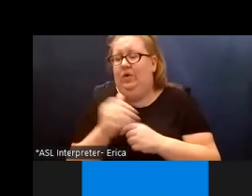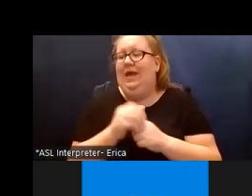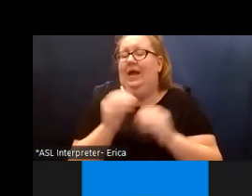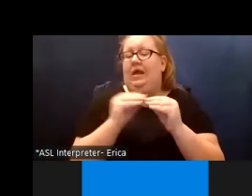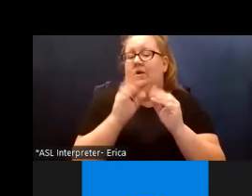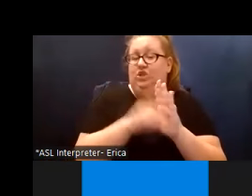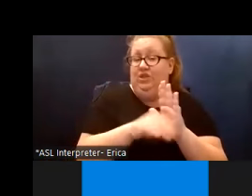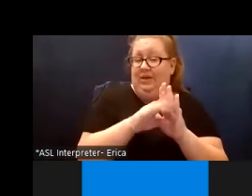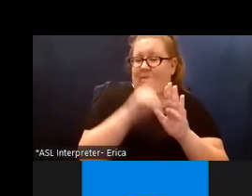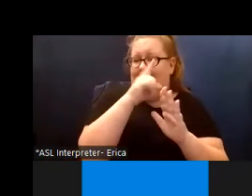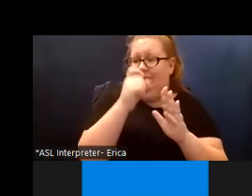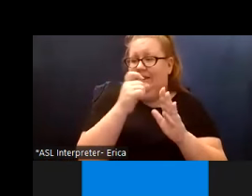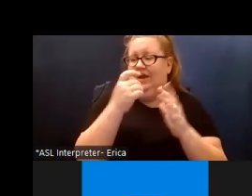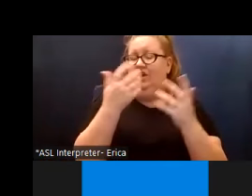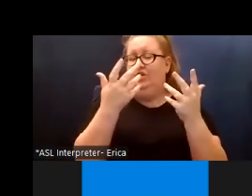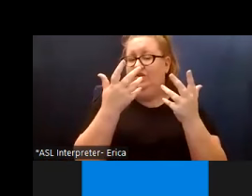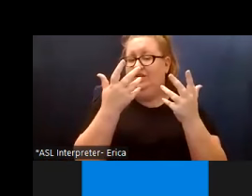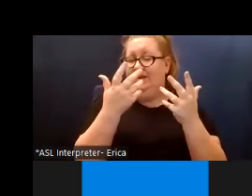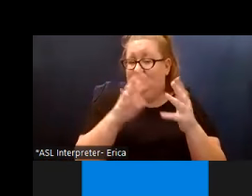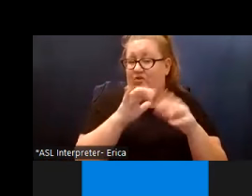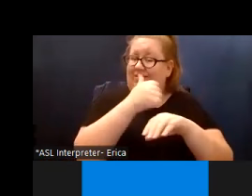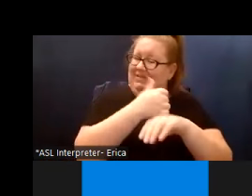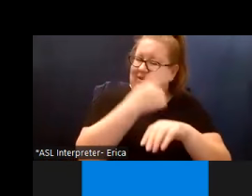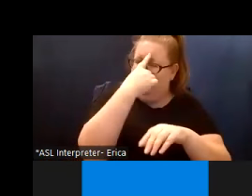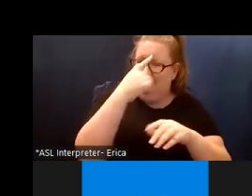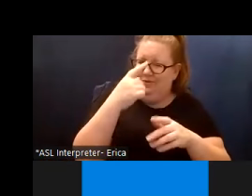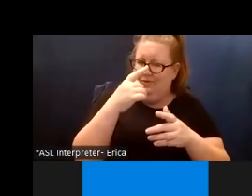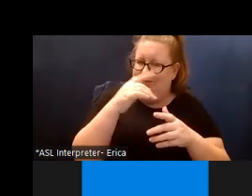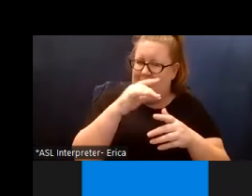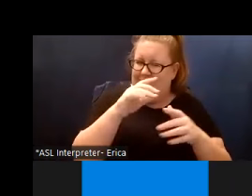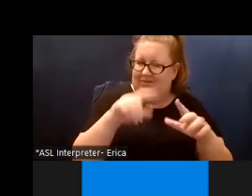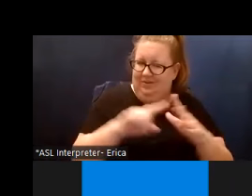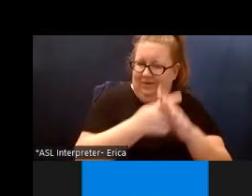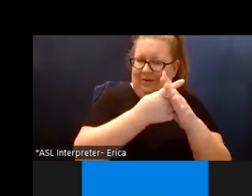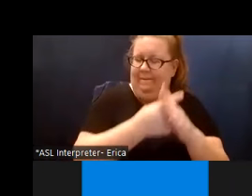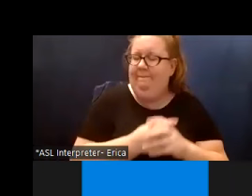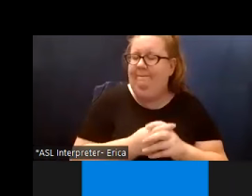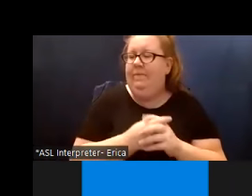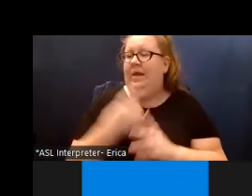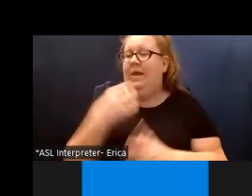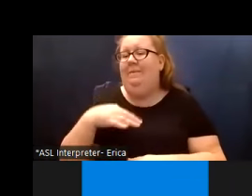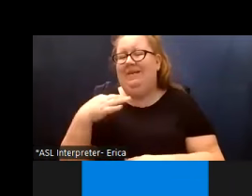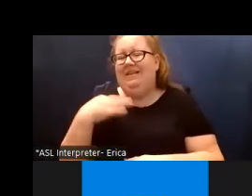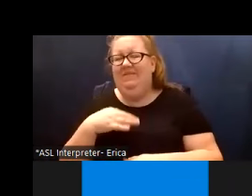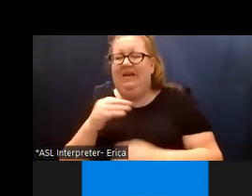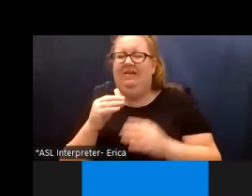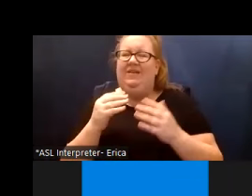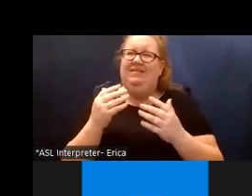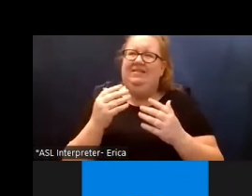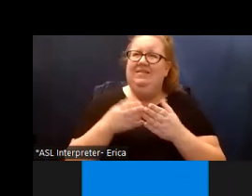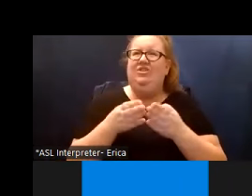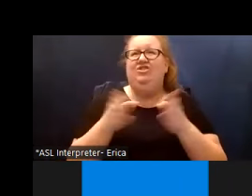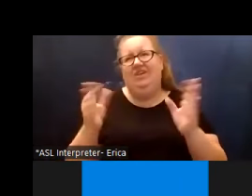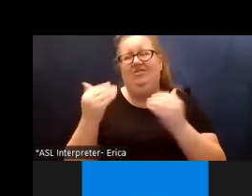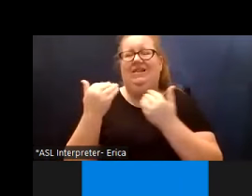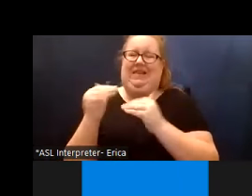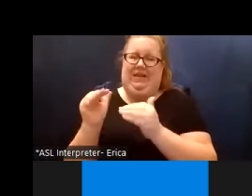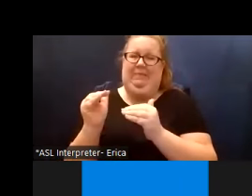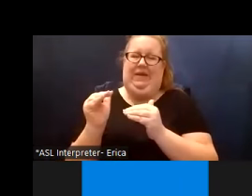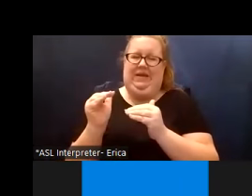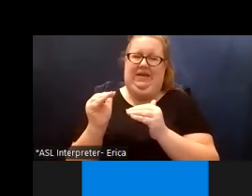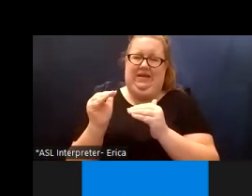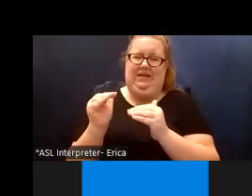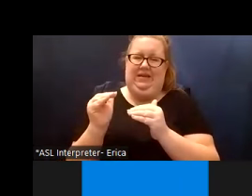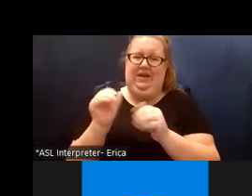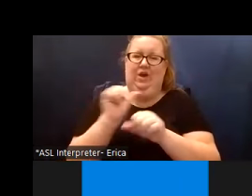we are using the dig once approach, the benefits are generally limited if we are working within the confines